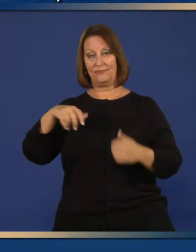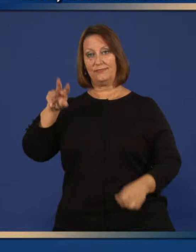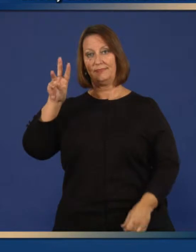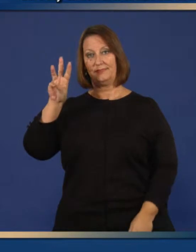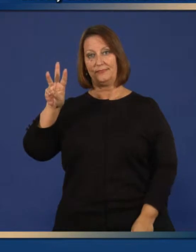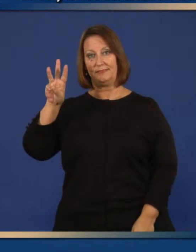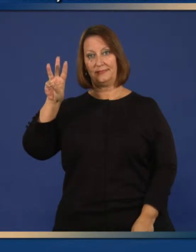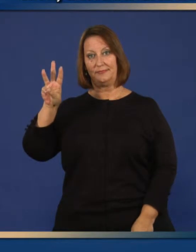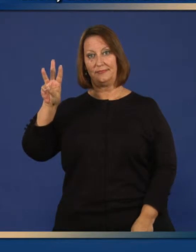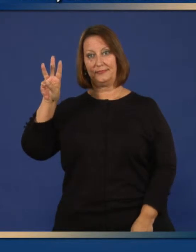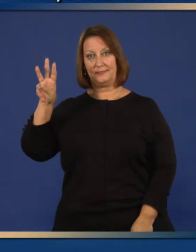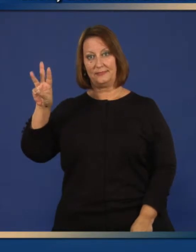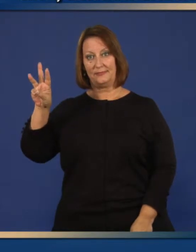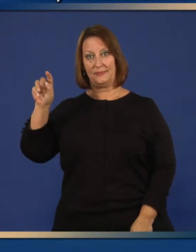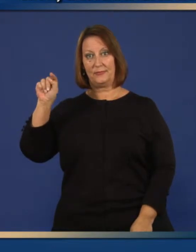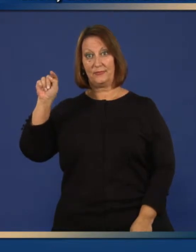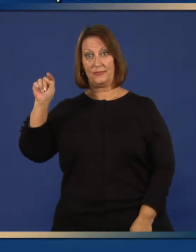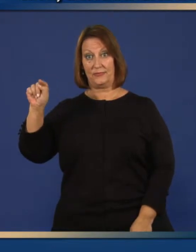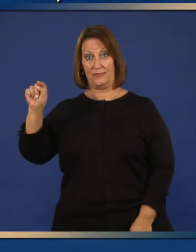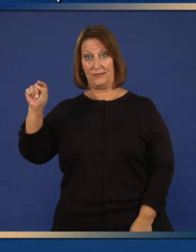at